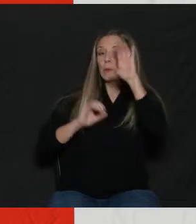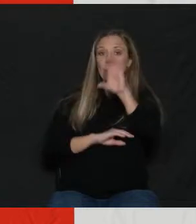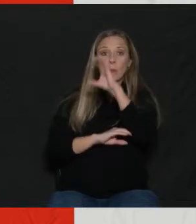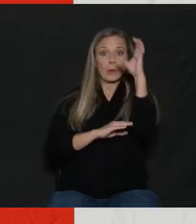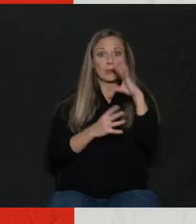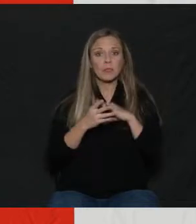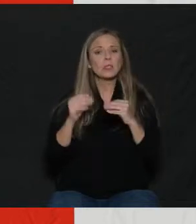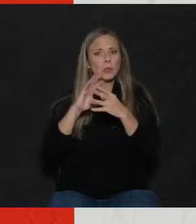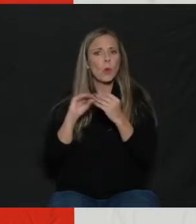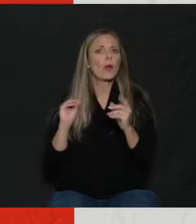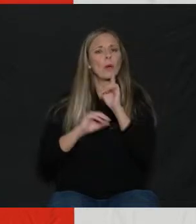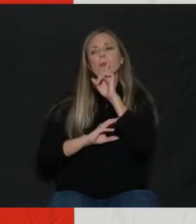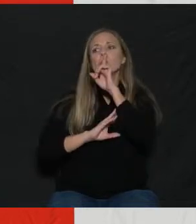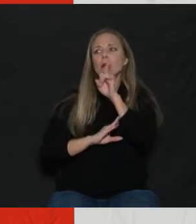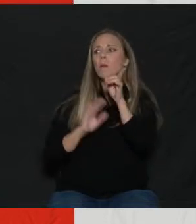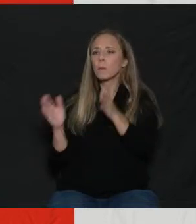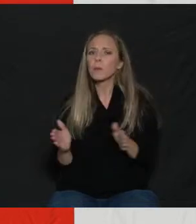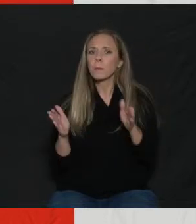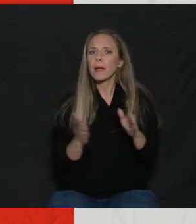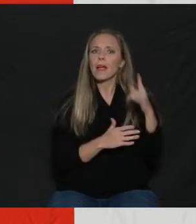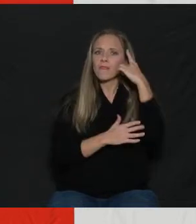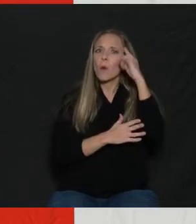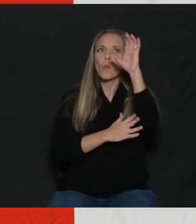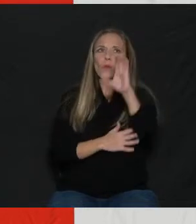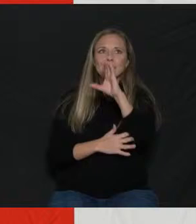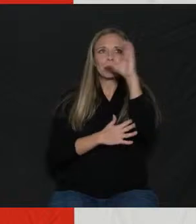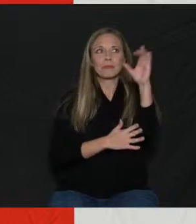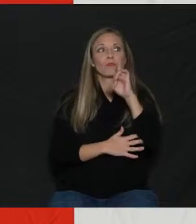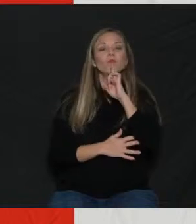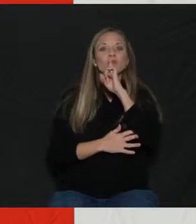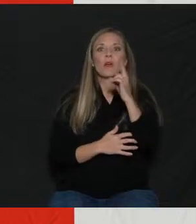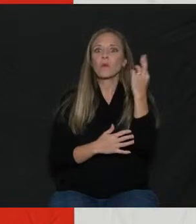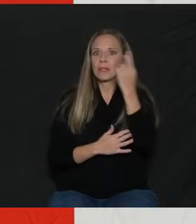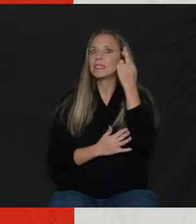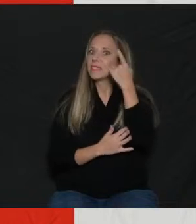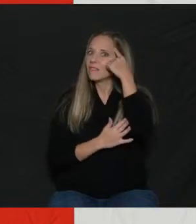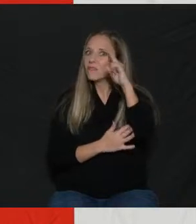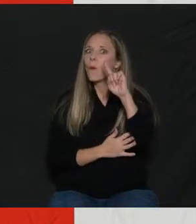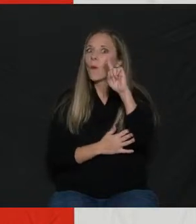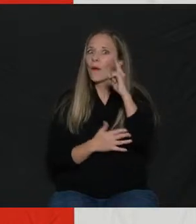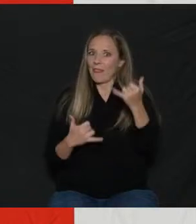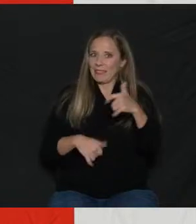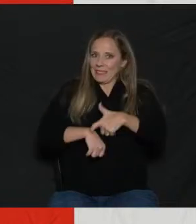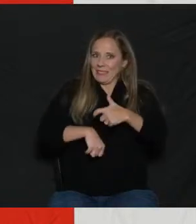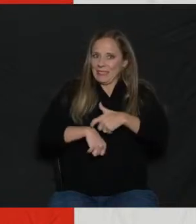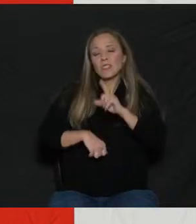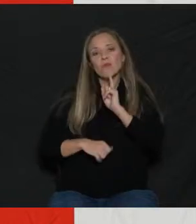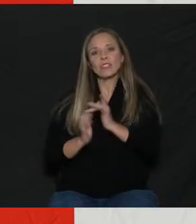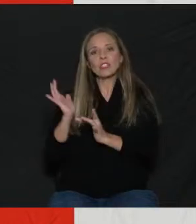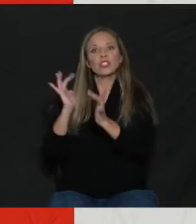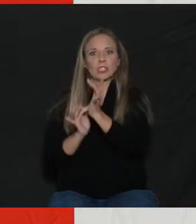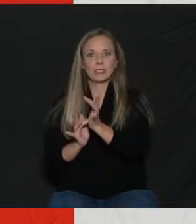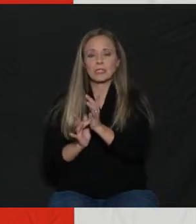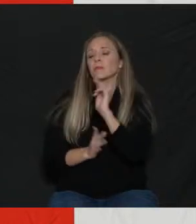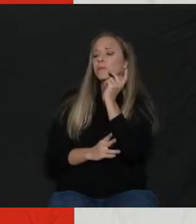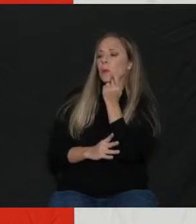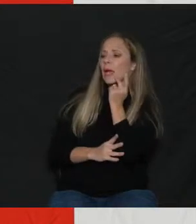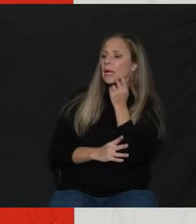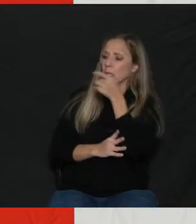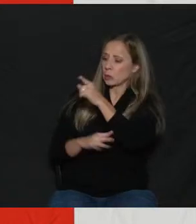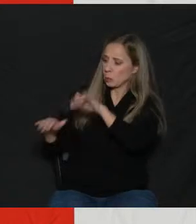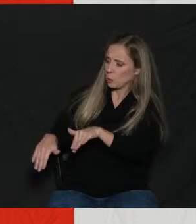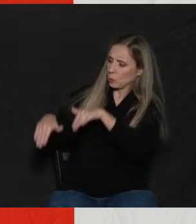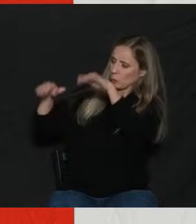really just kind of get prepared for Christmas, the real reason for the season, which is Jesus. So, Candy, you grew up in a family that was